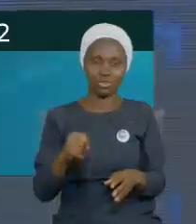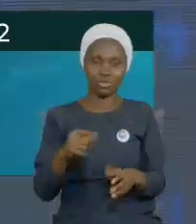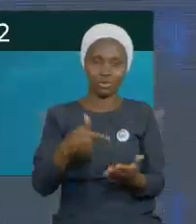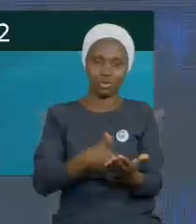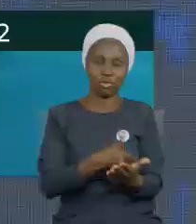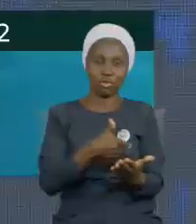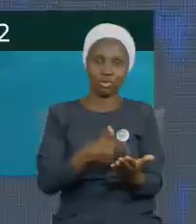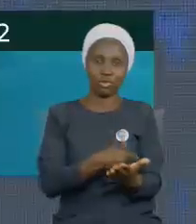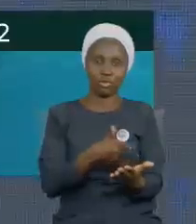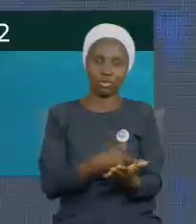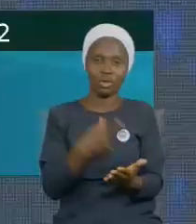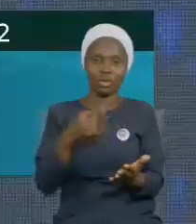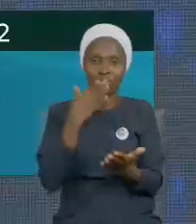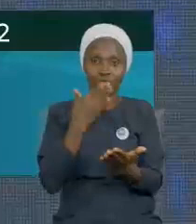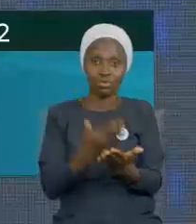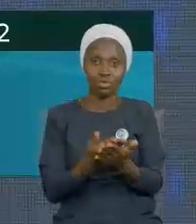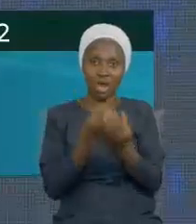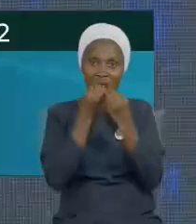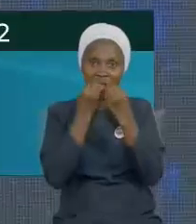the kingdom.